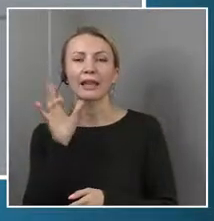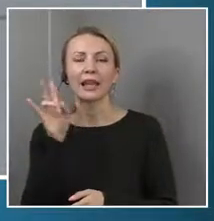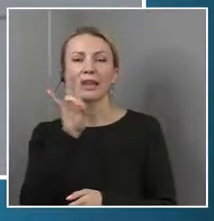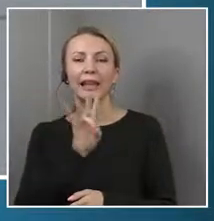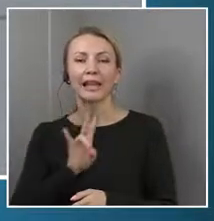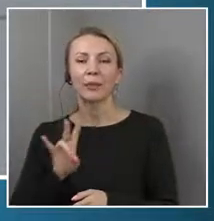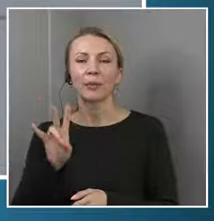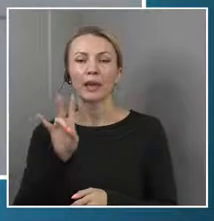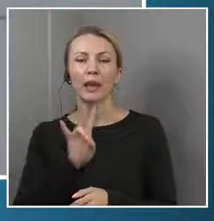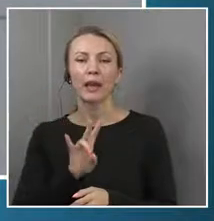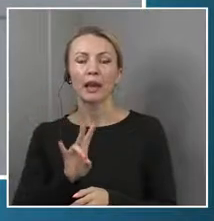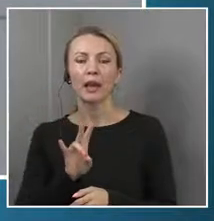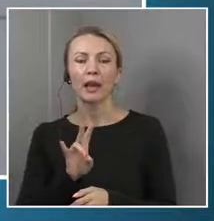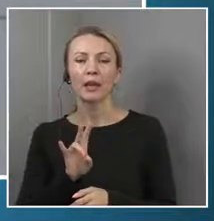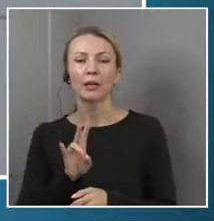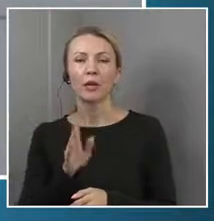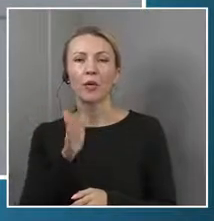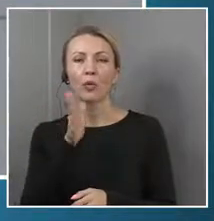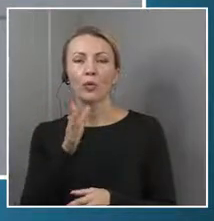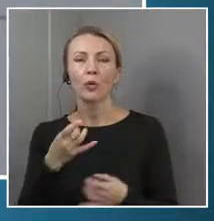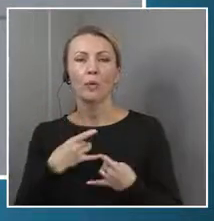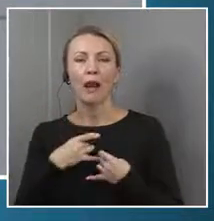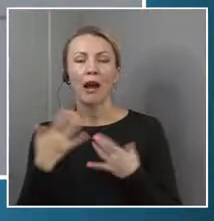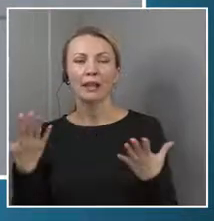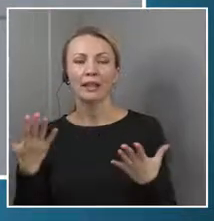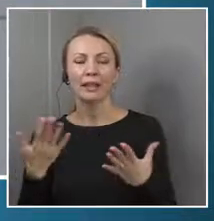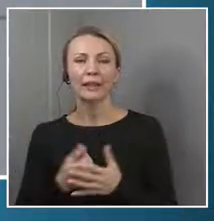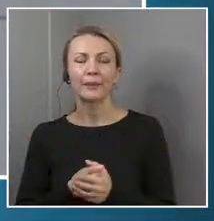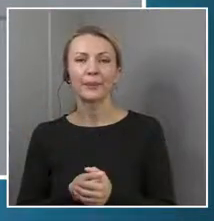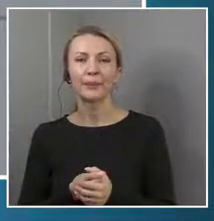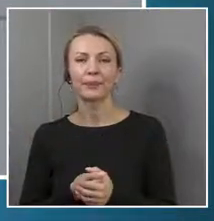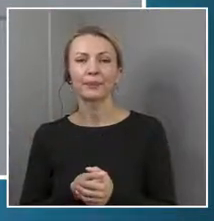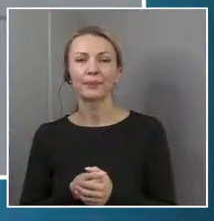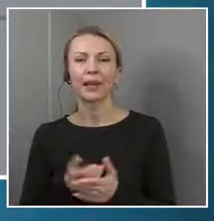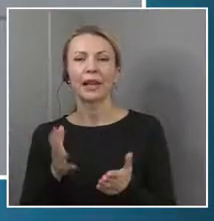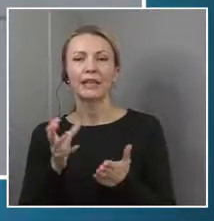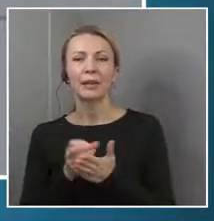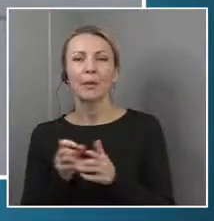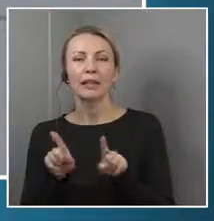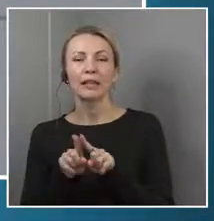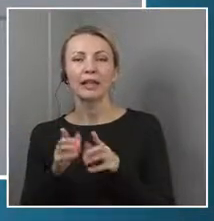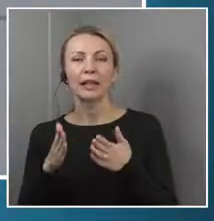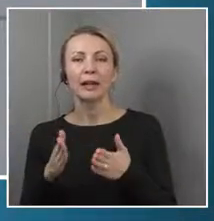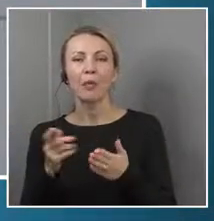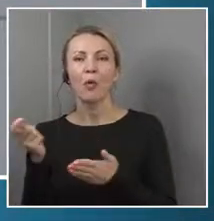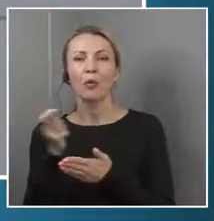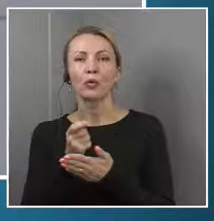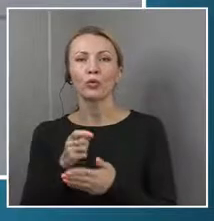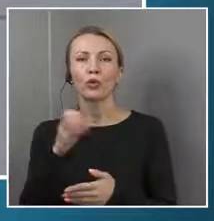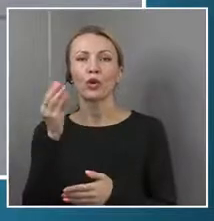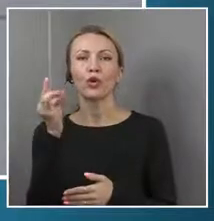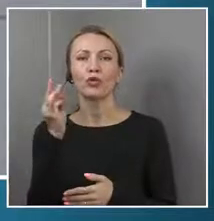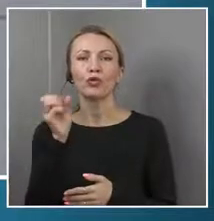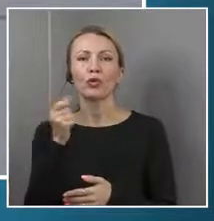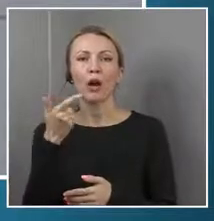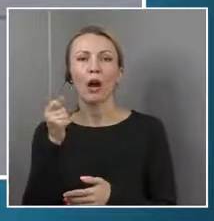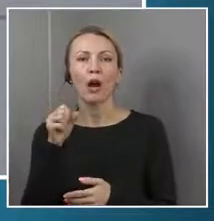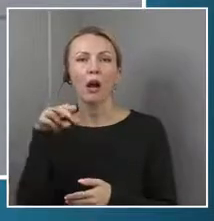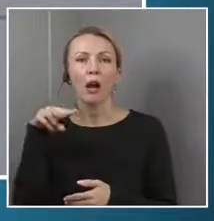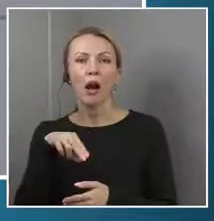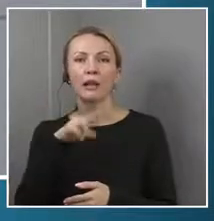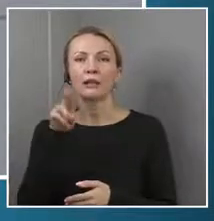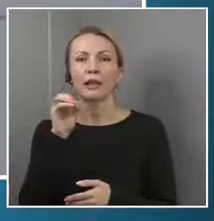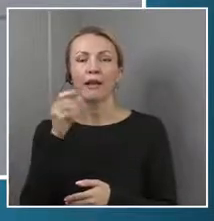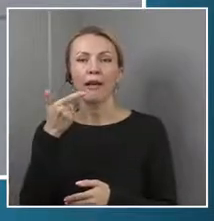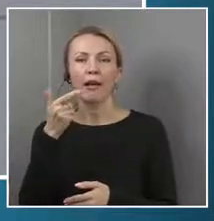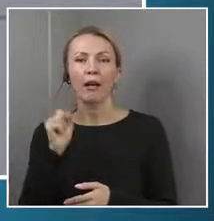for 6 years. I have been doing this. This November we are going to have an anniversary. We